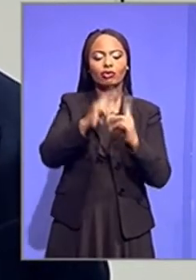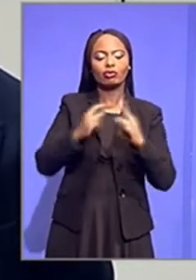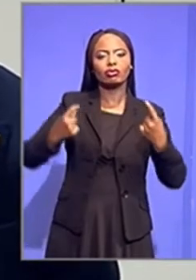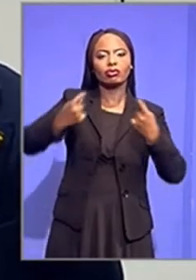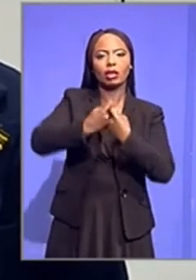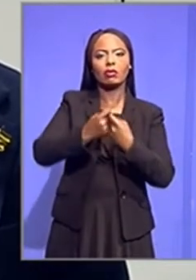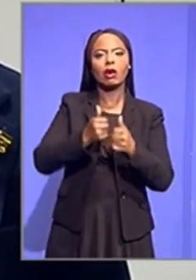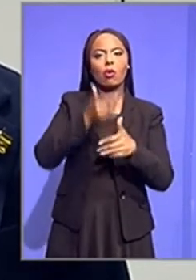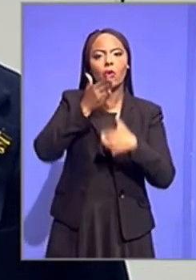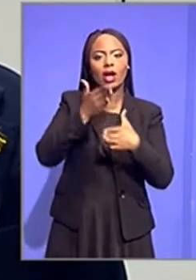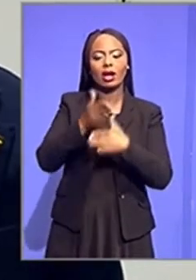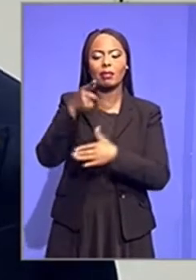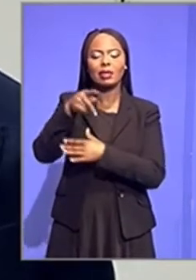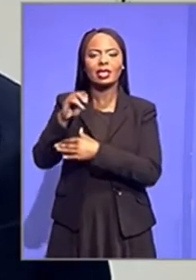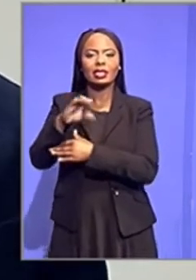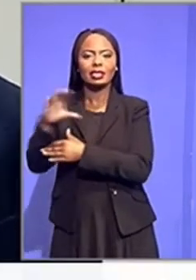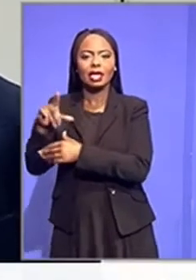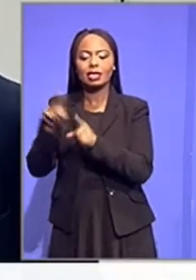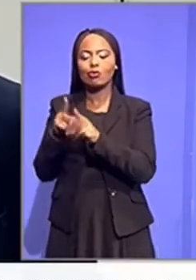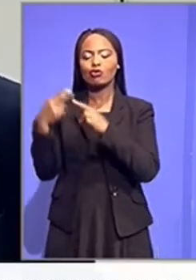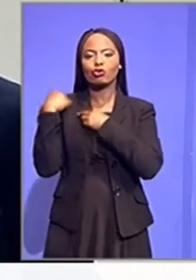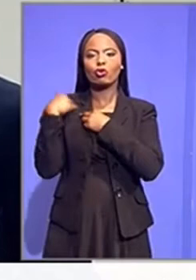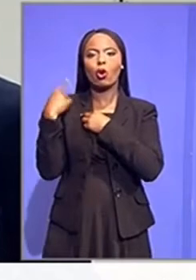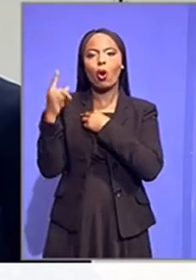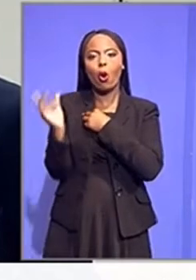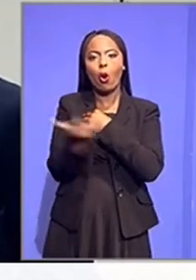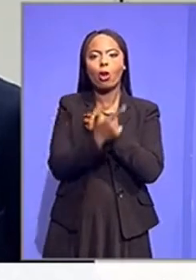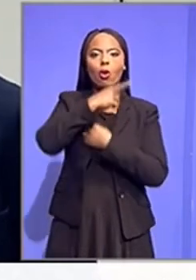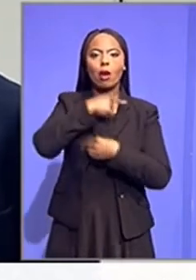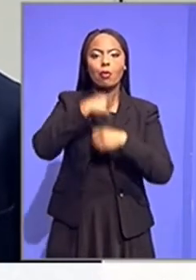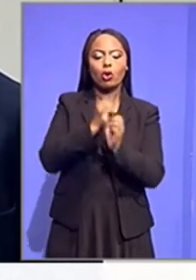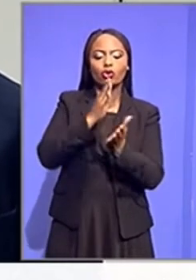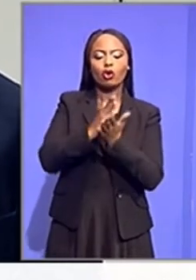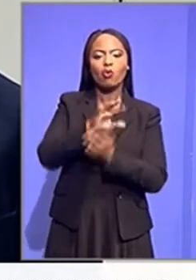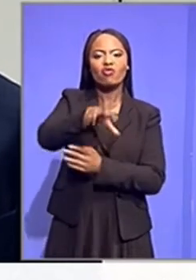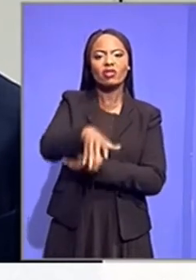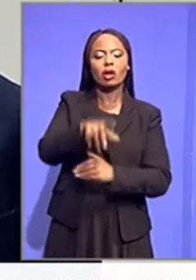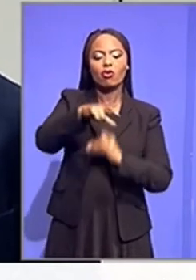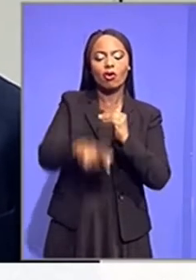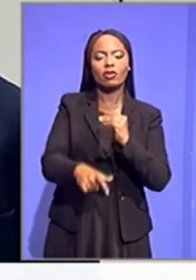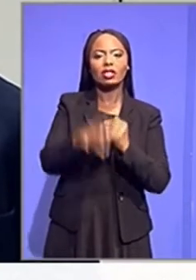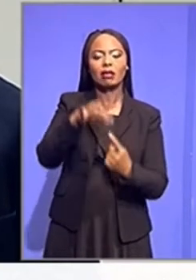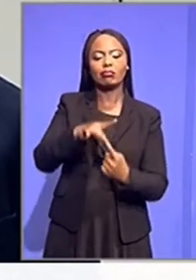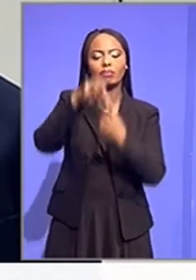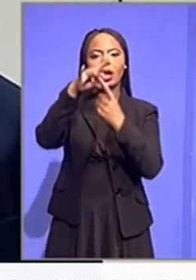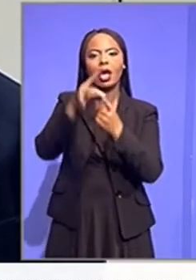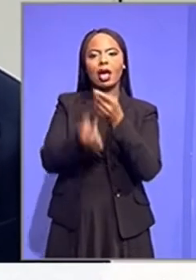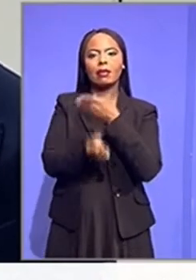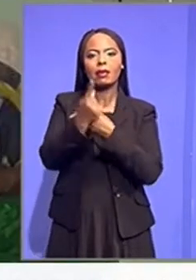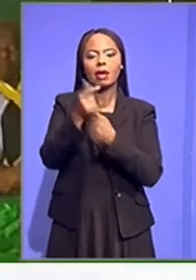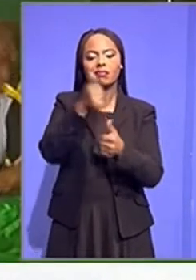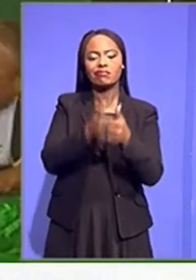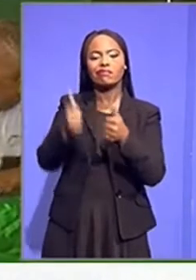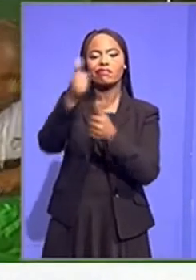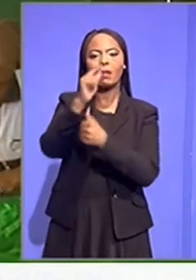PEC and will be responsible, amongst others, for ensuring that provincial conferences are held to elect provincial executive